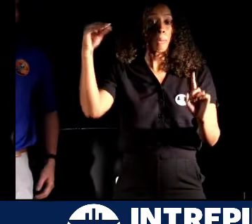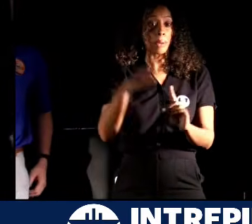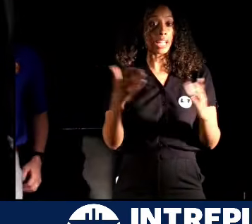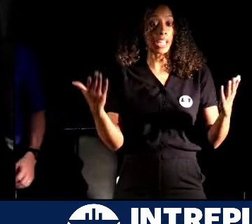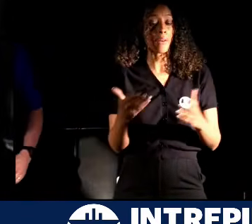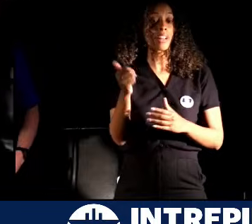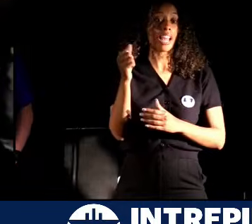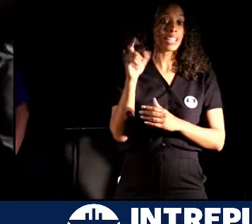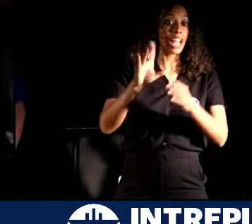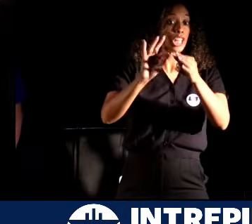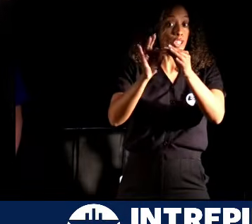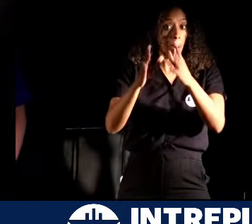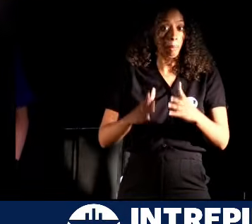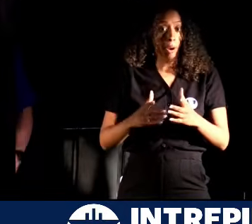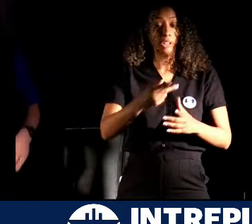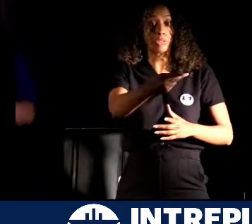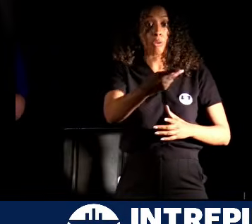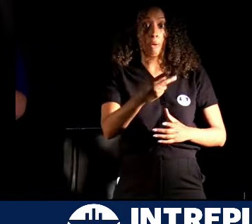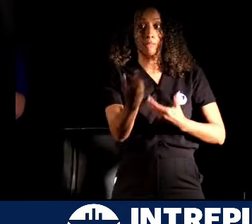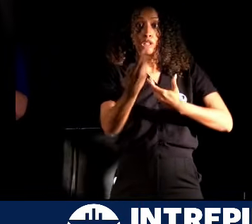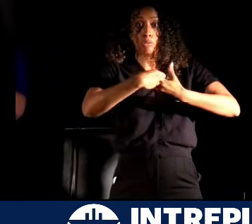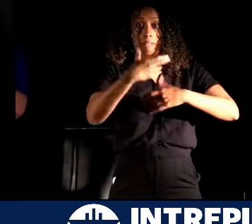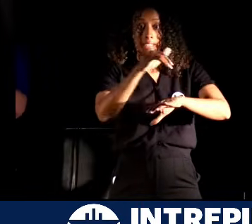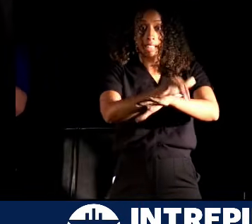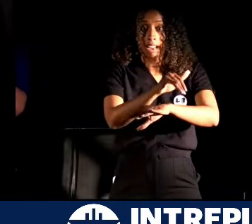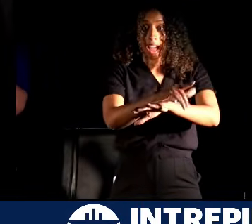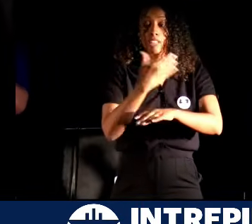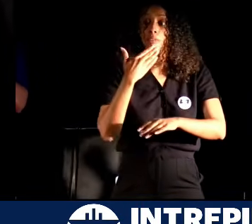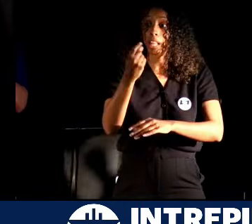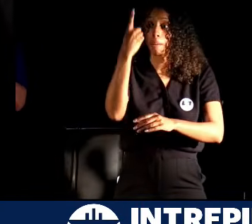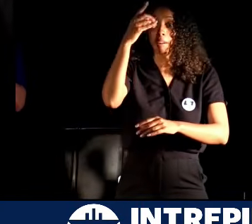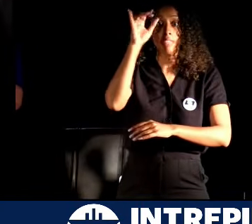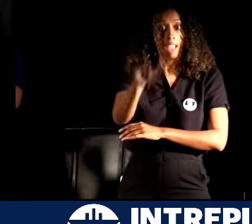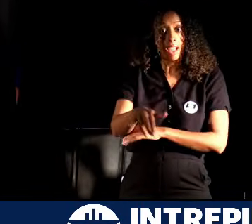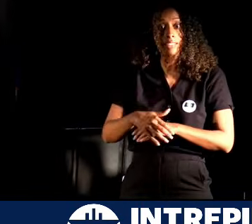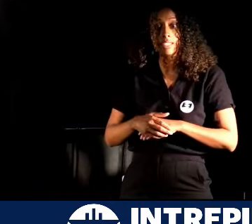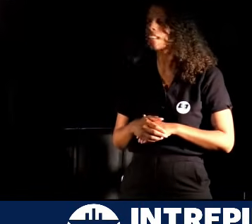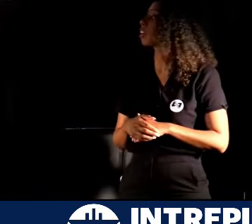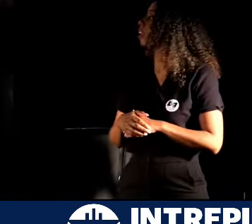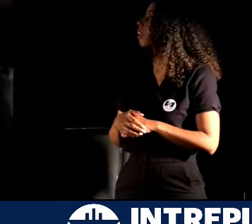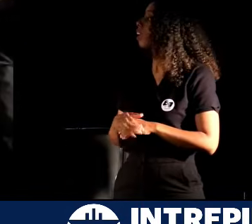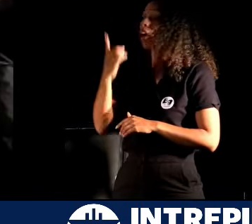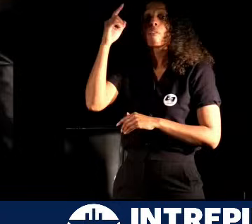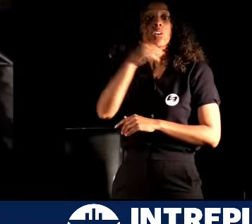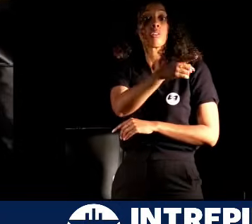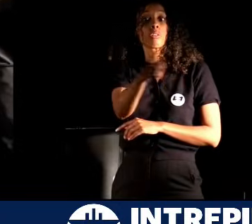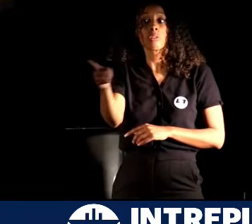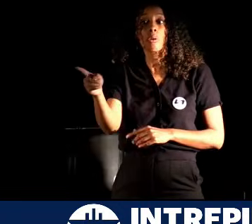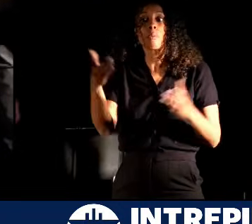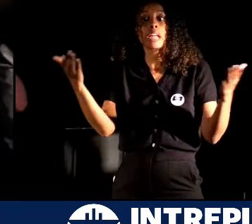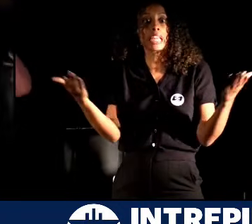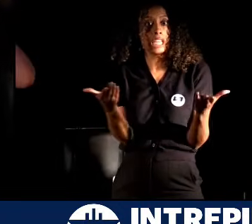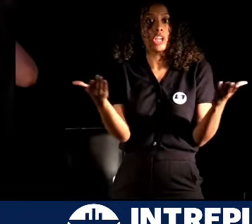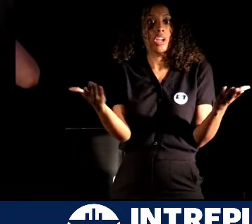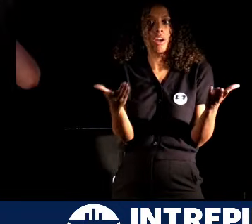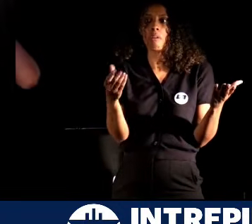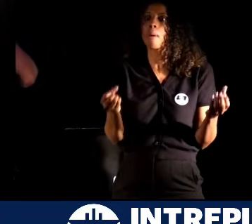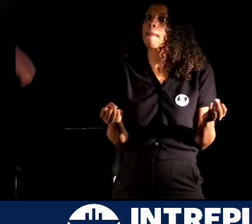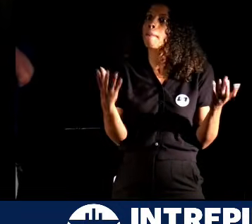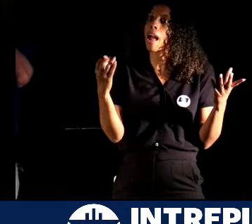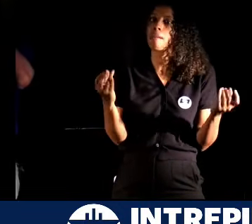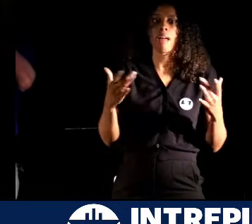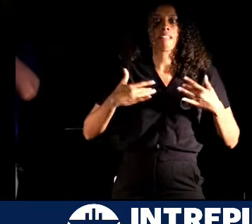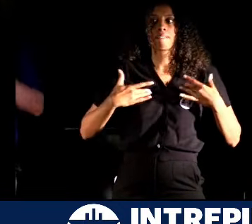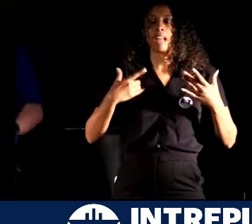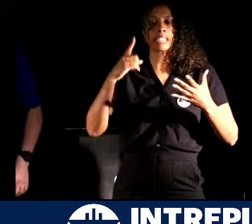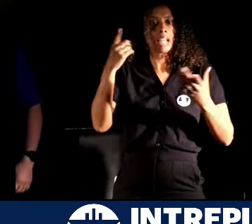here for our ASL interpreters who've been joining us tonight, so thank you for that. For those of you who are here on site, we still have lots of stuff going